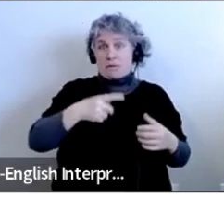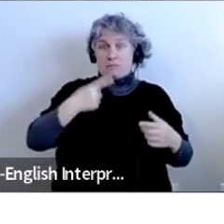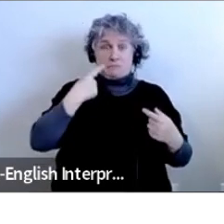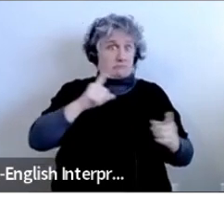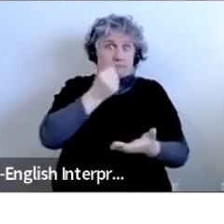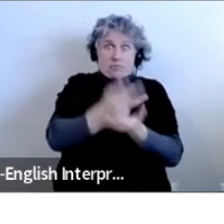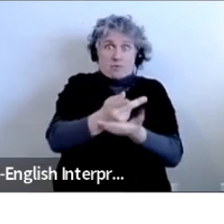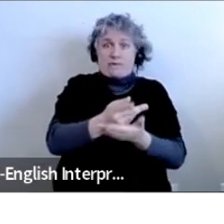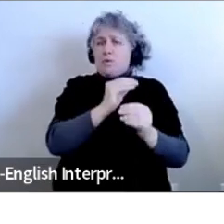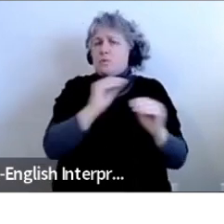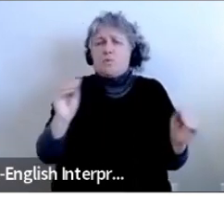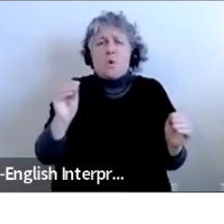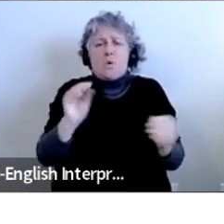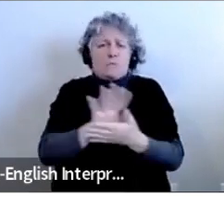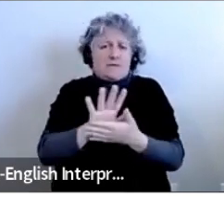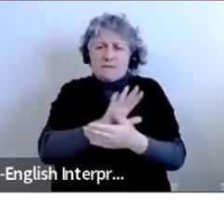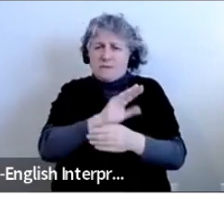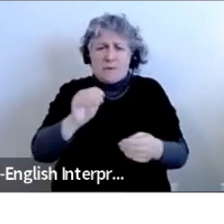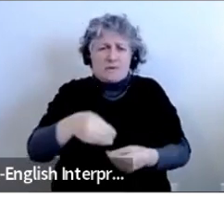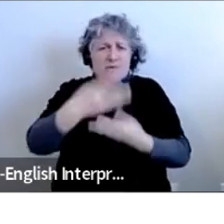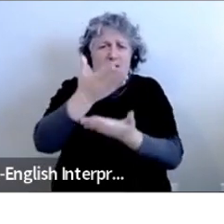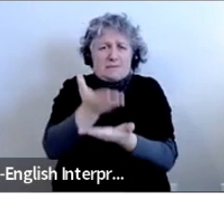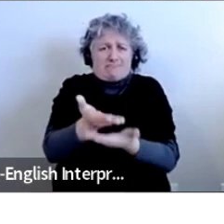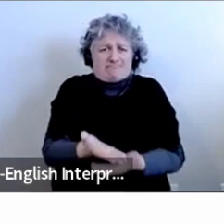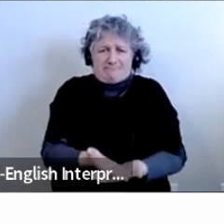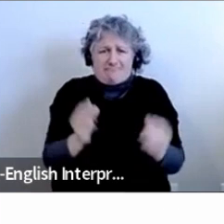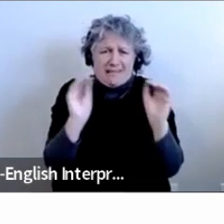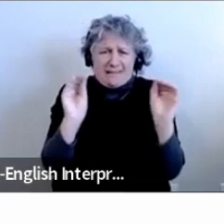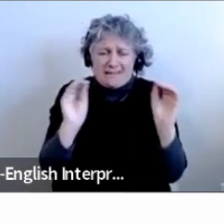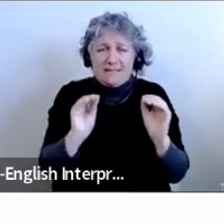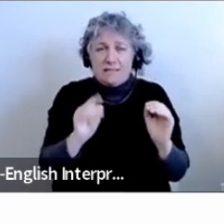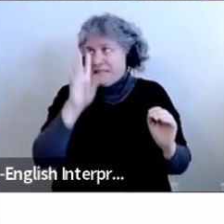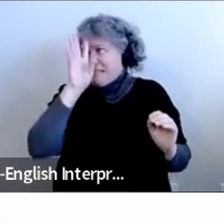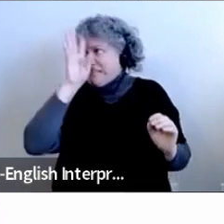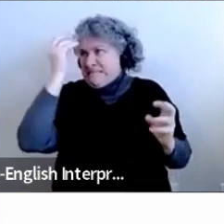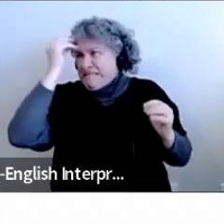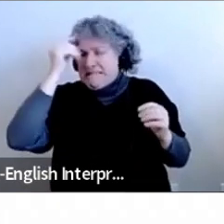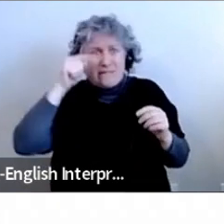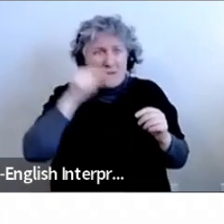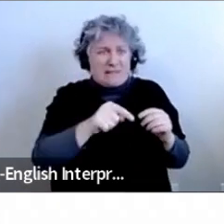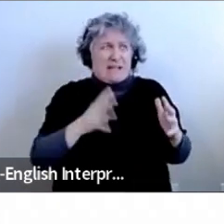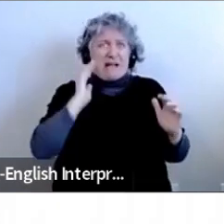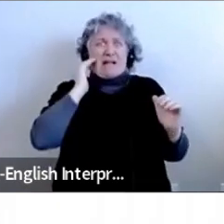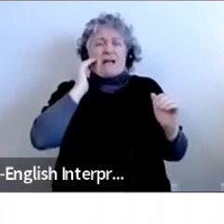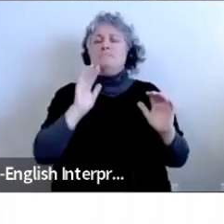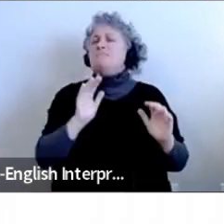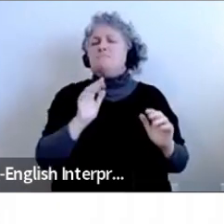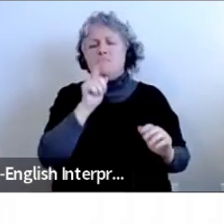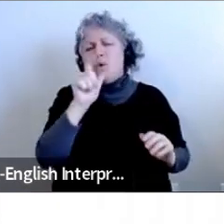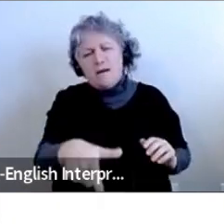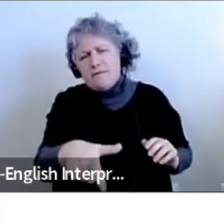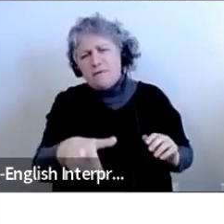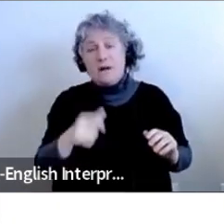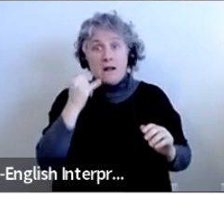any supporting document uploads. So don't feel like you have to create something just for this section if you don't already have something. But